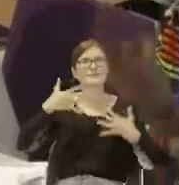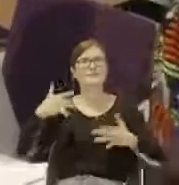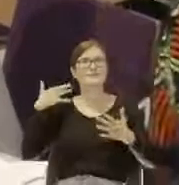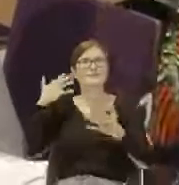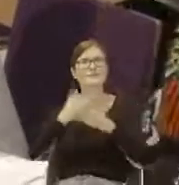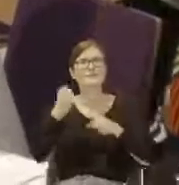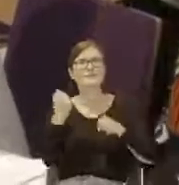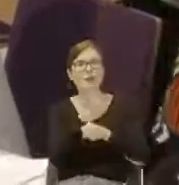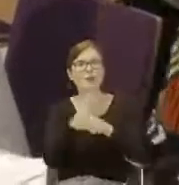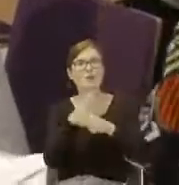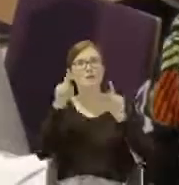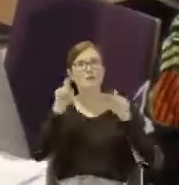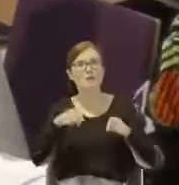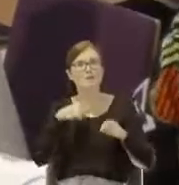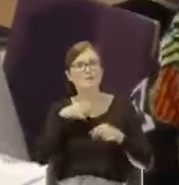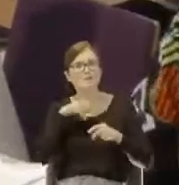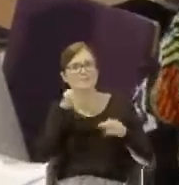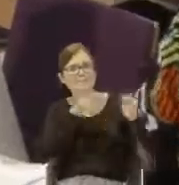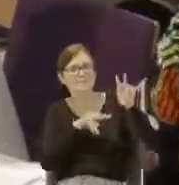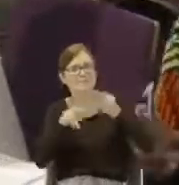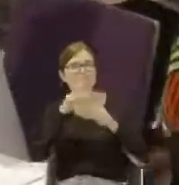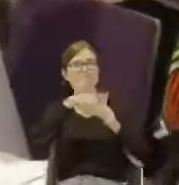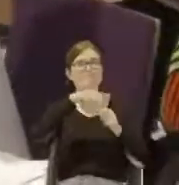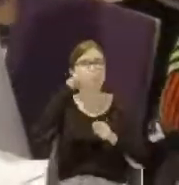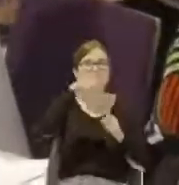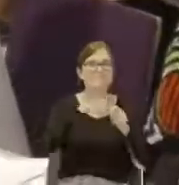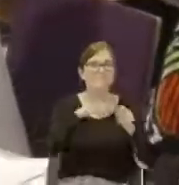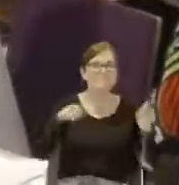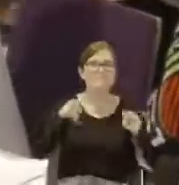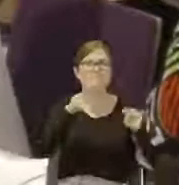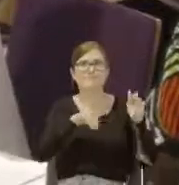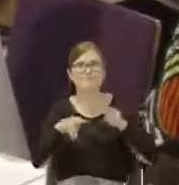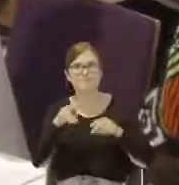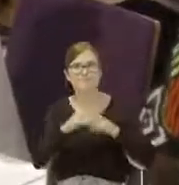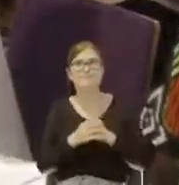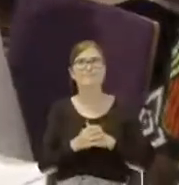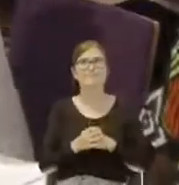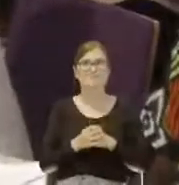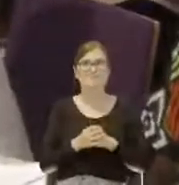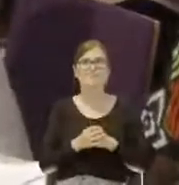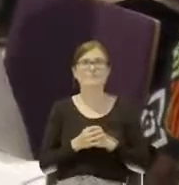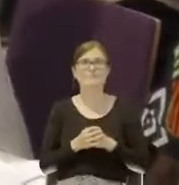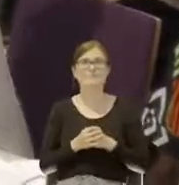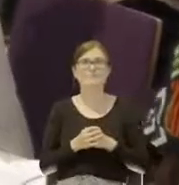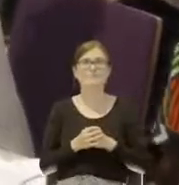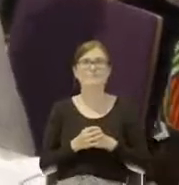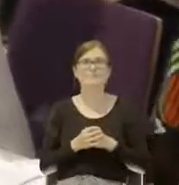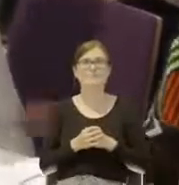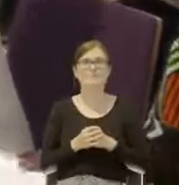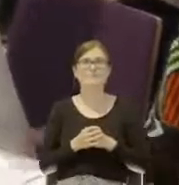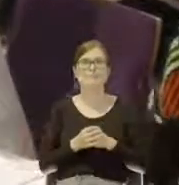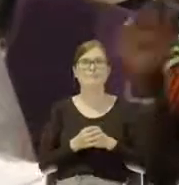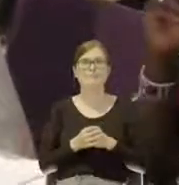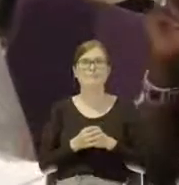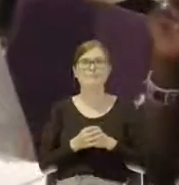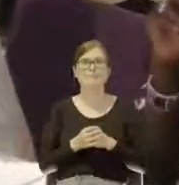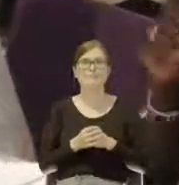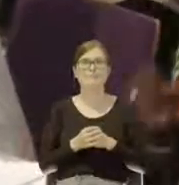to do that. So I hope that we can ask our colleagues to open up those spaces for